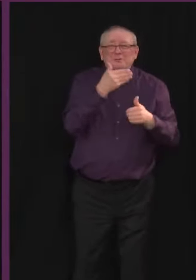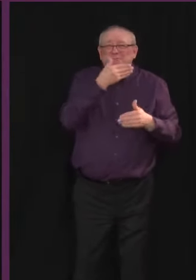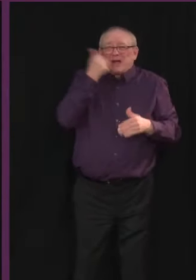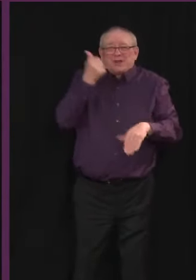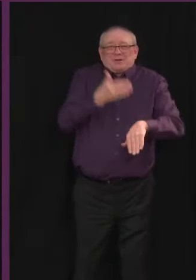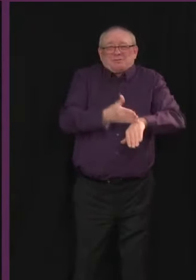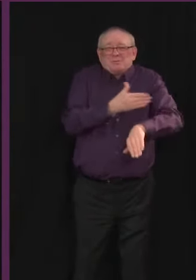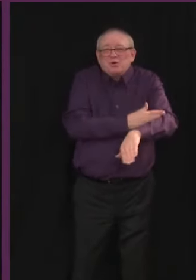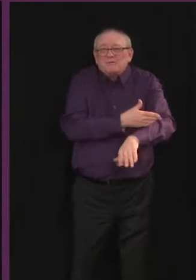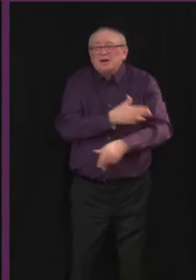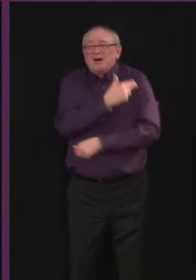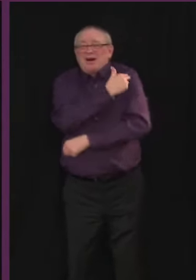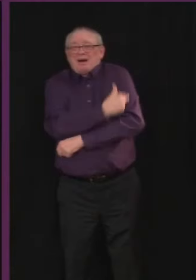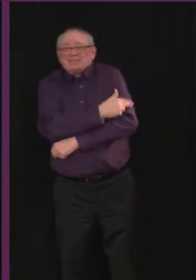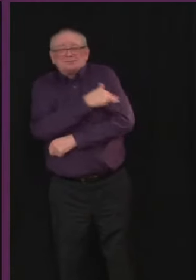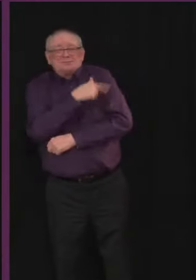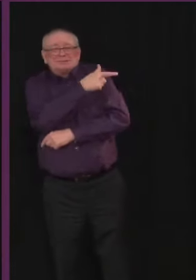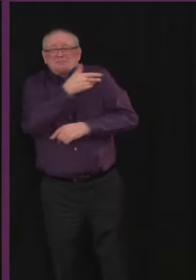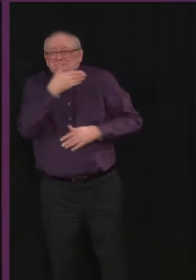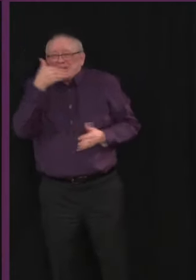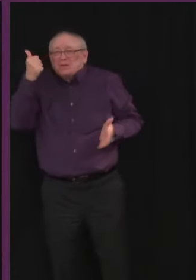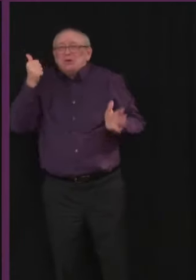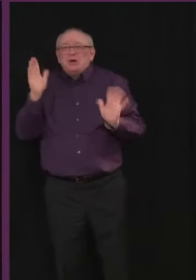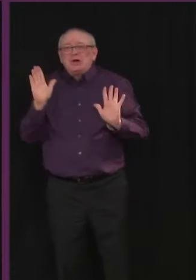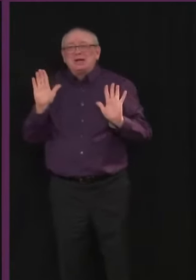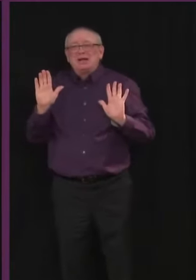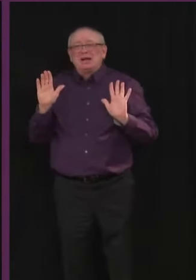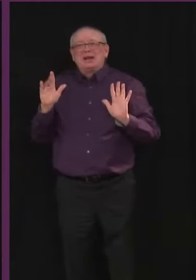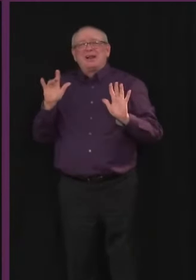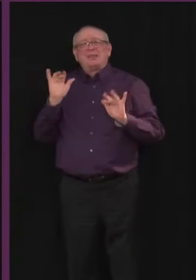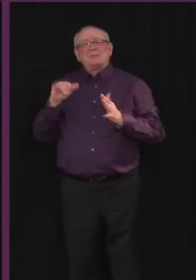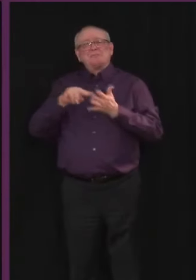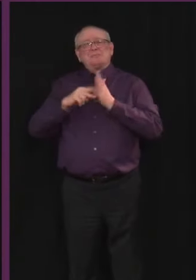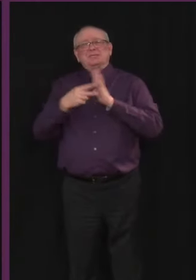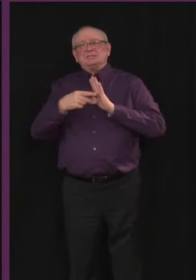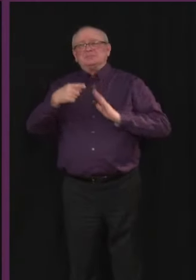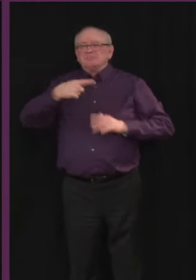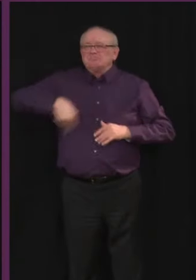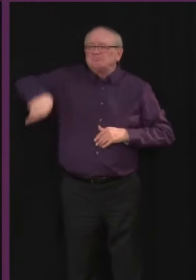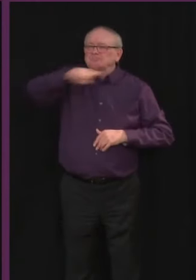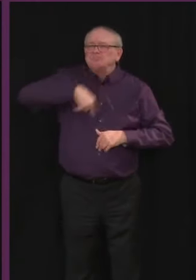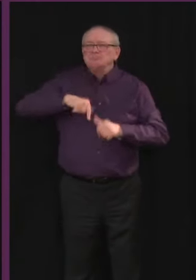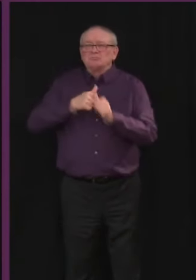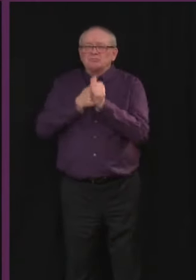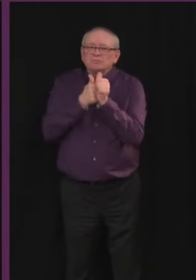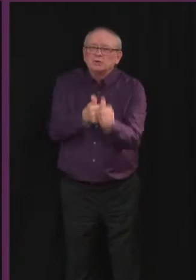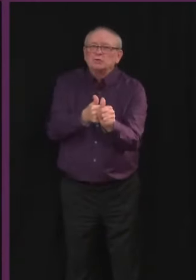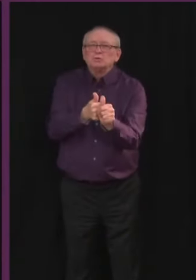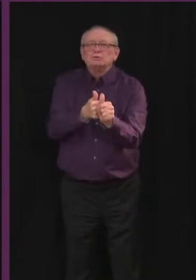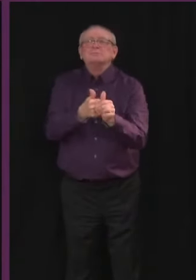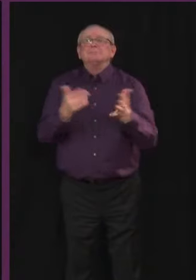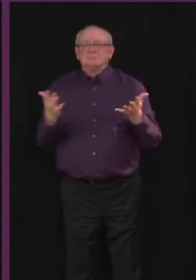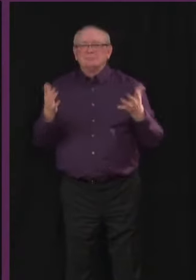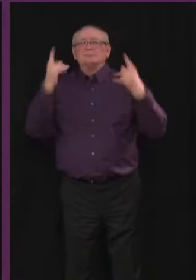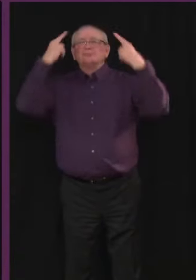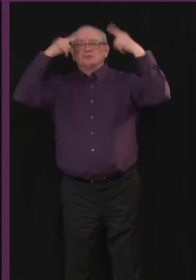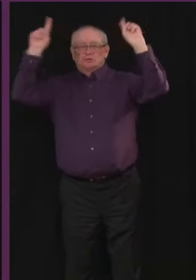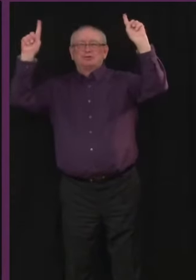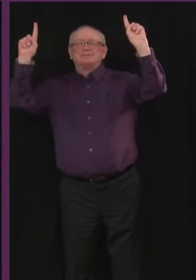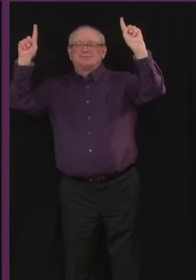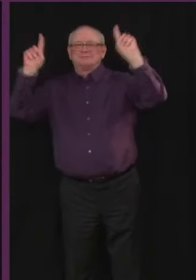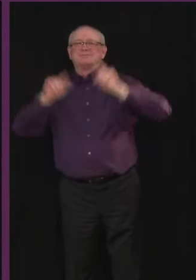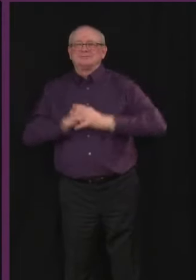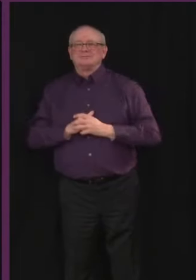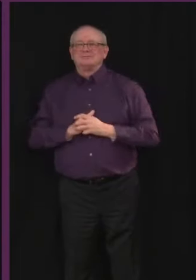transmission when every one of us limits our in-person interactions and when we all follow not only the details of the restrictions